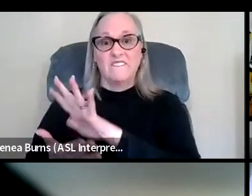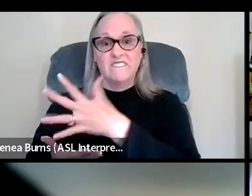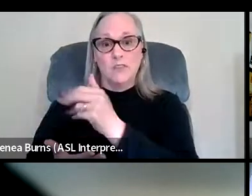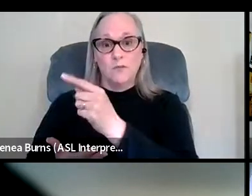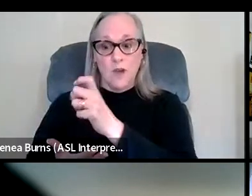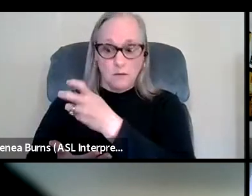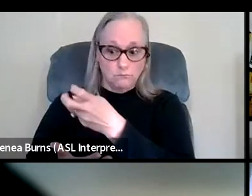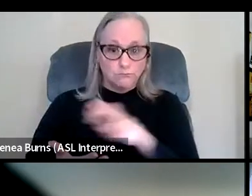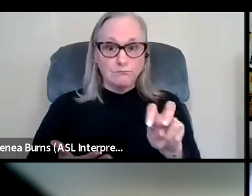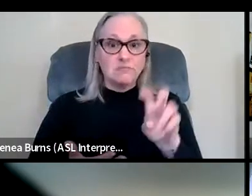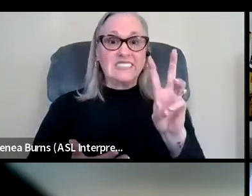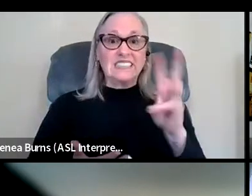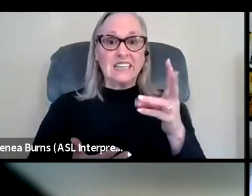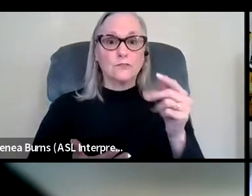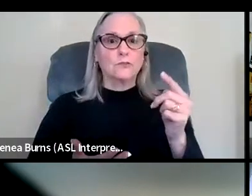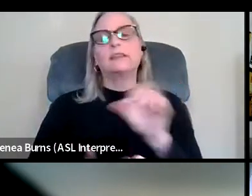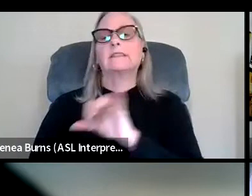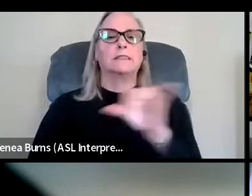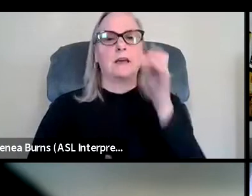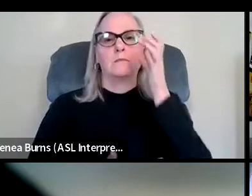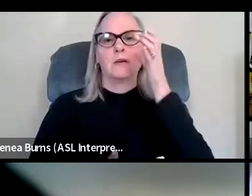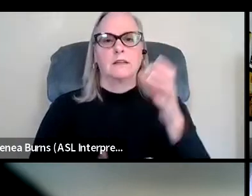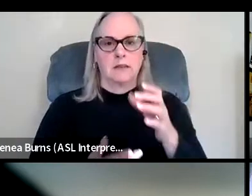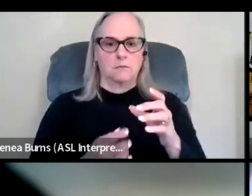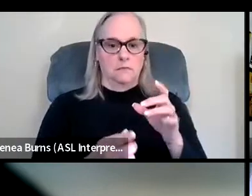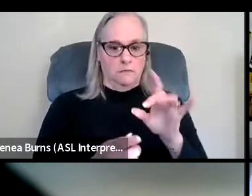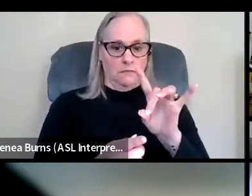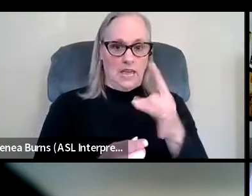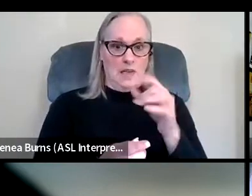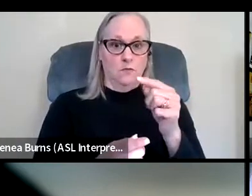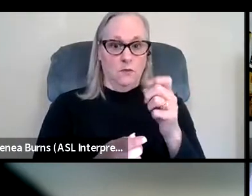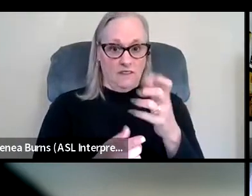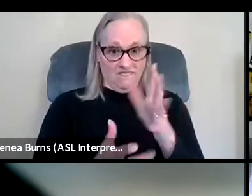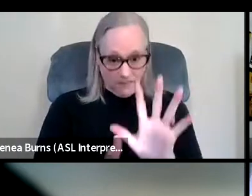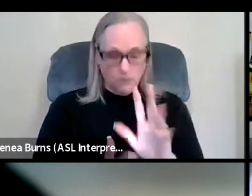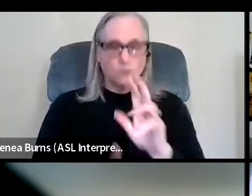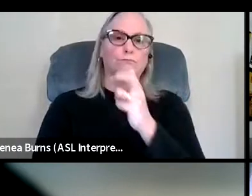moving from 8th grade to 9th grade within our organization.